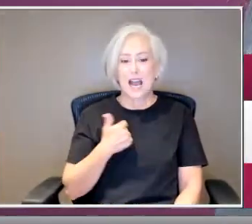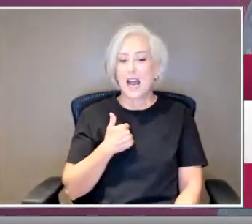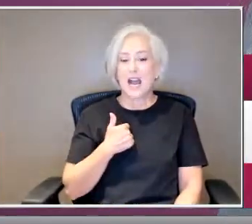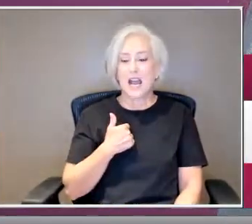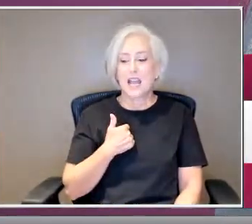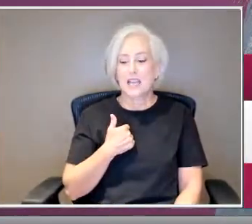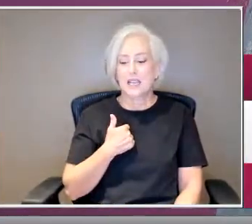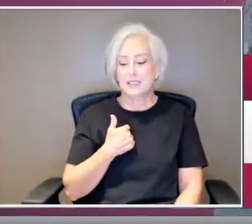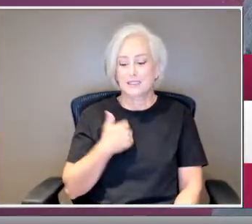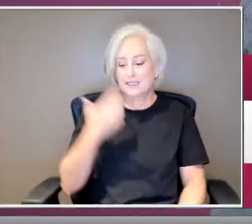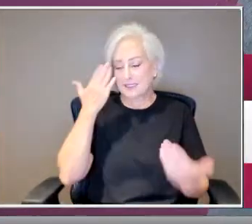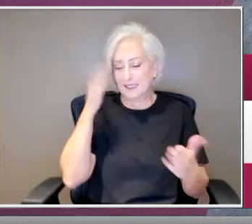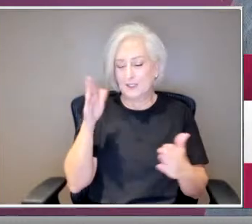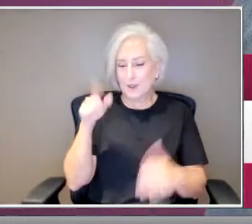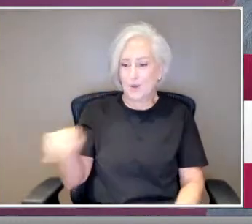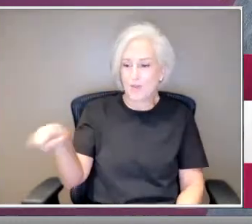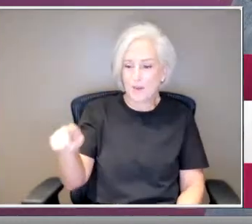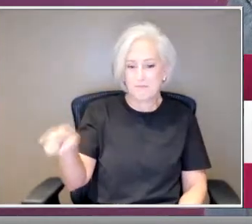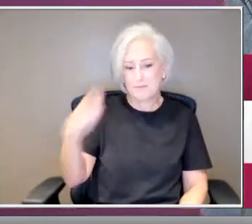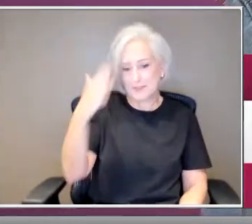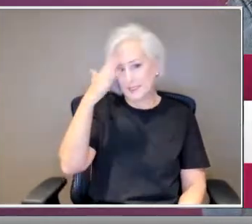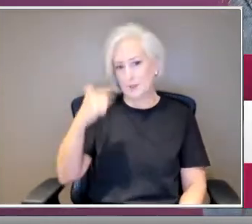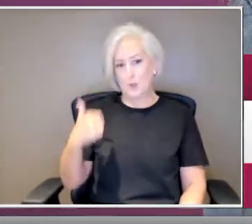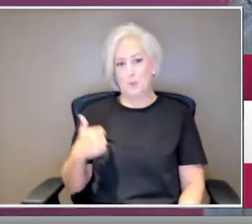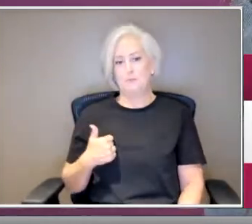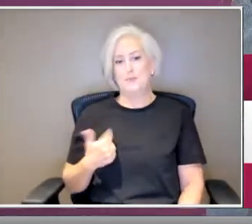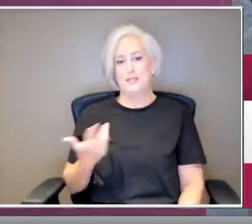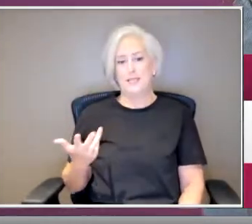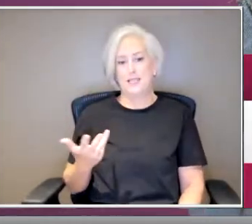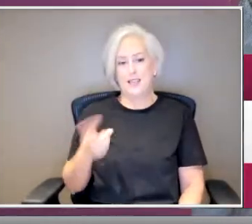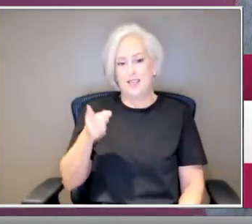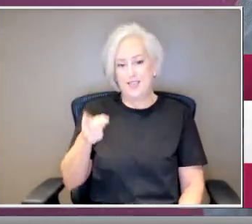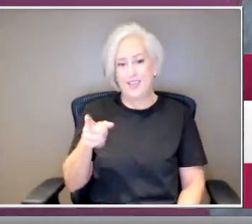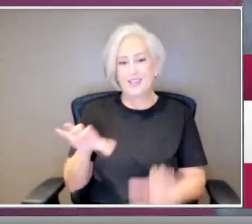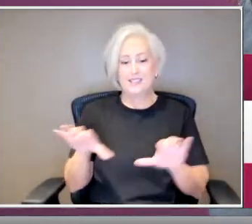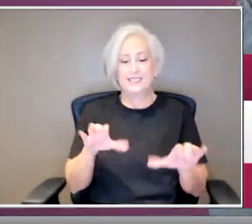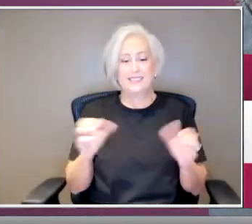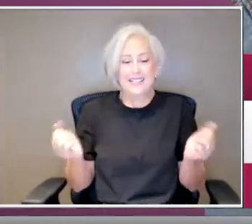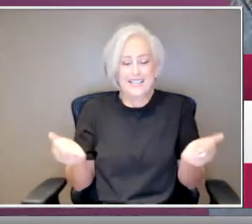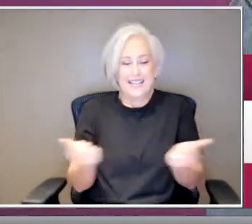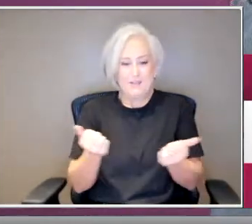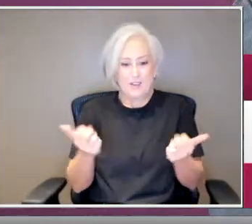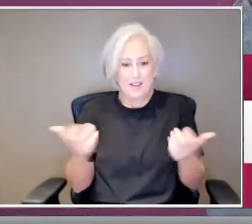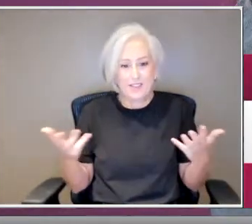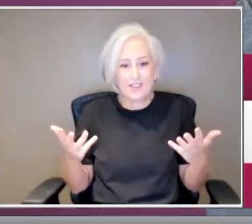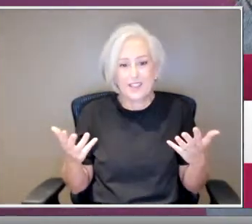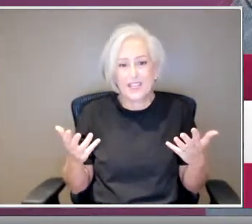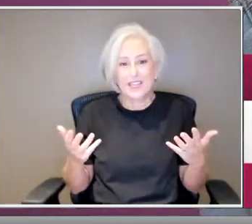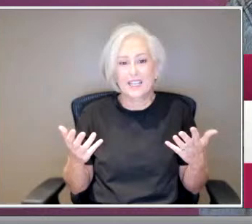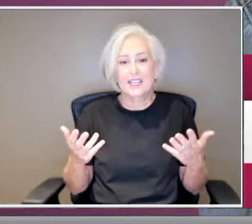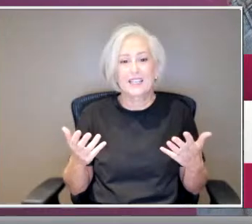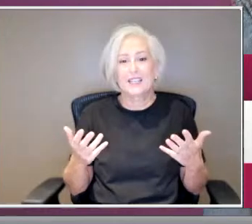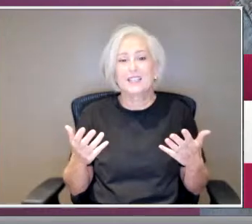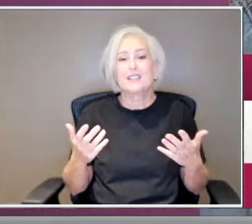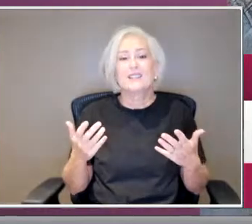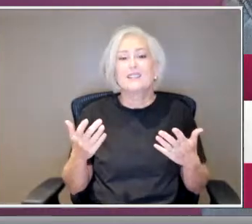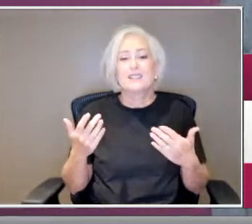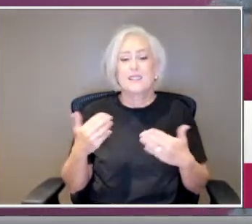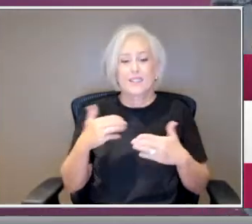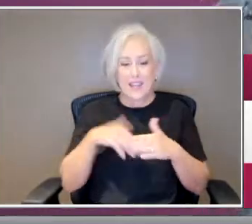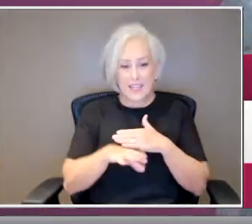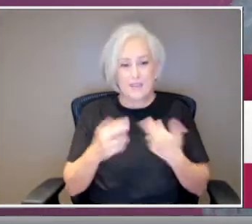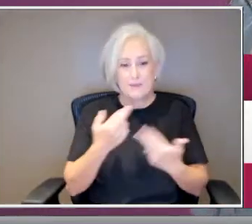and it just seemed like they did everything. Like, they were in and out the room like this, like, we have to do this, we have to do